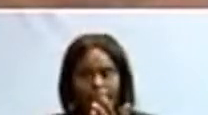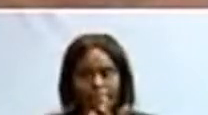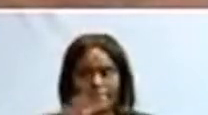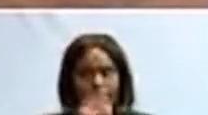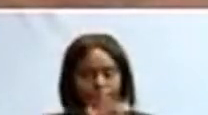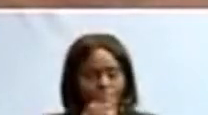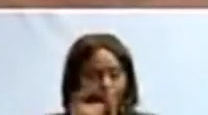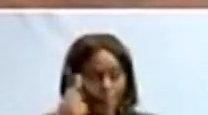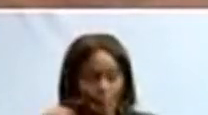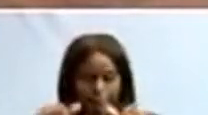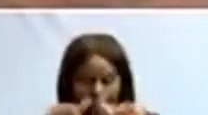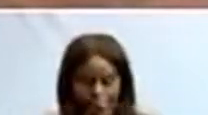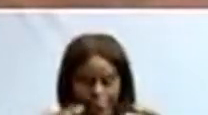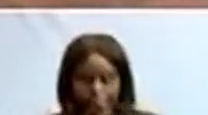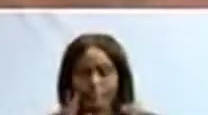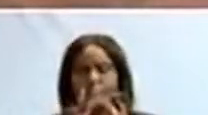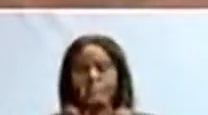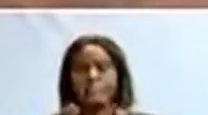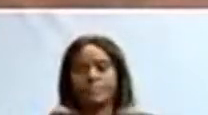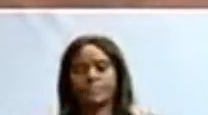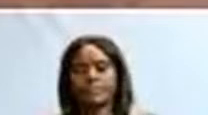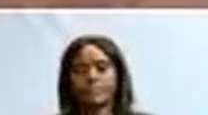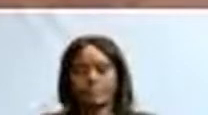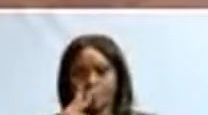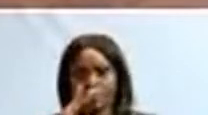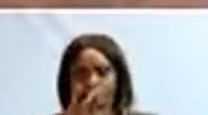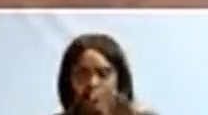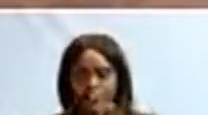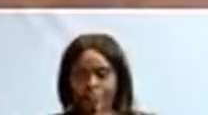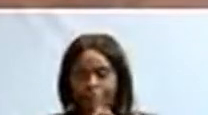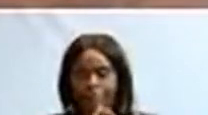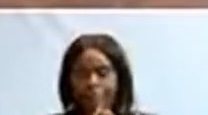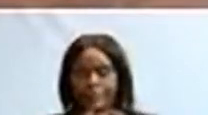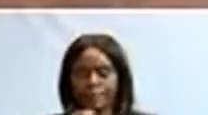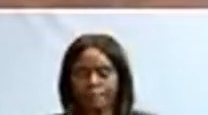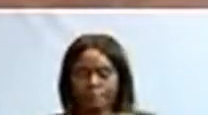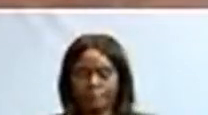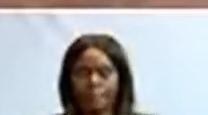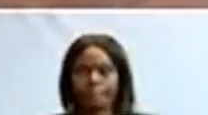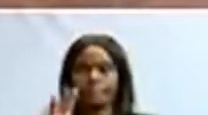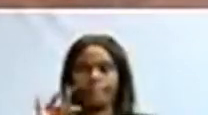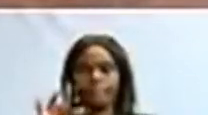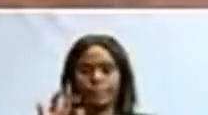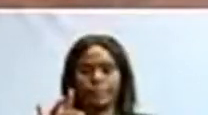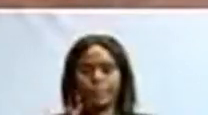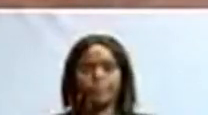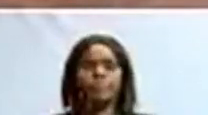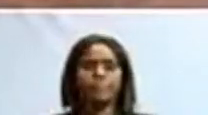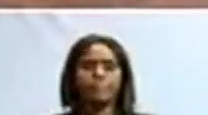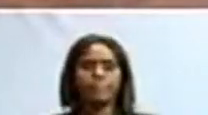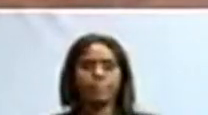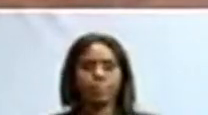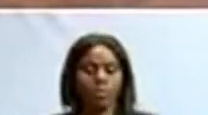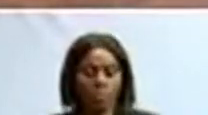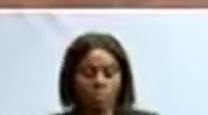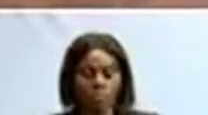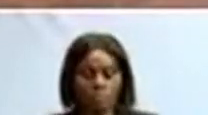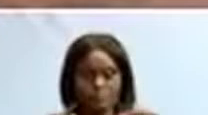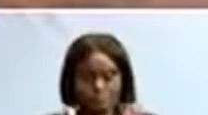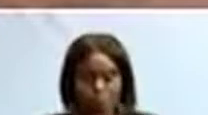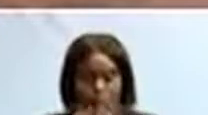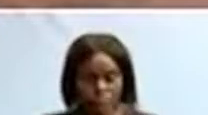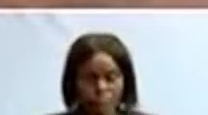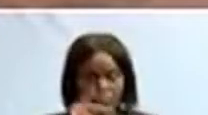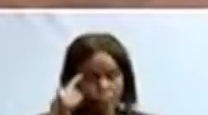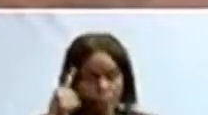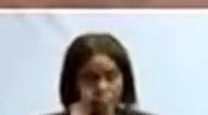for audit verification. See Appendix 8. The receipts and reports